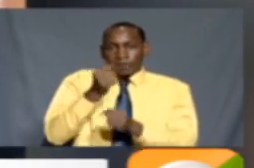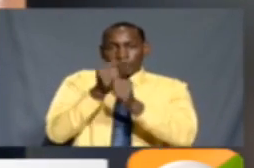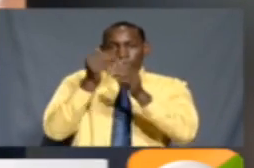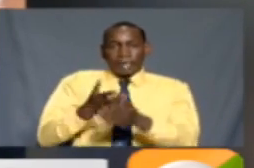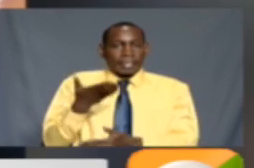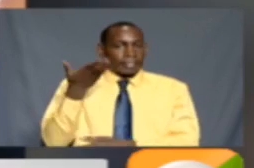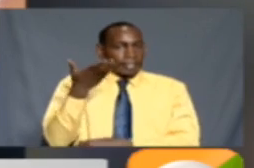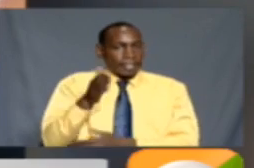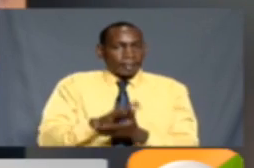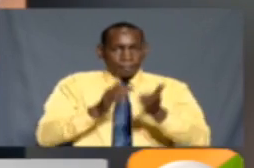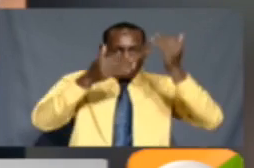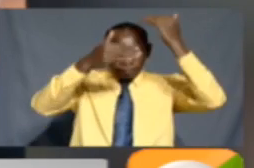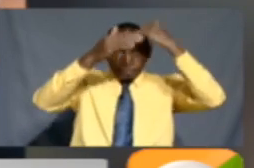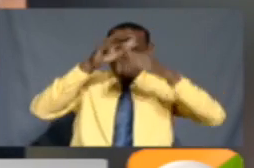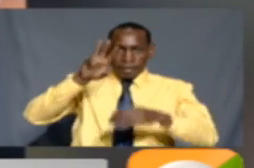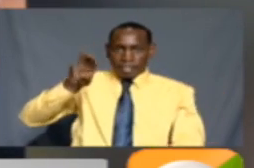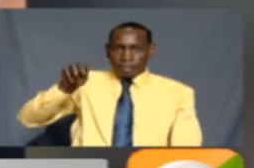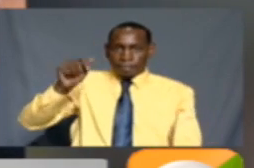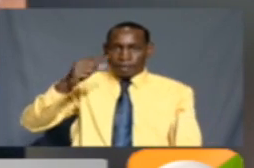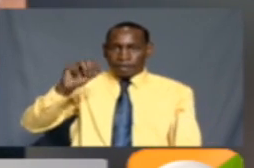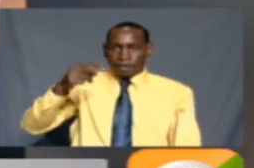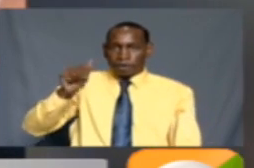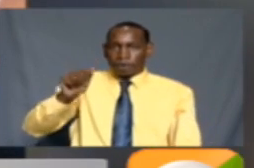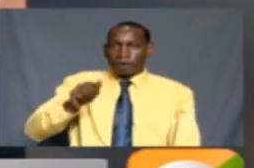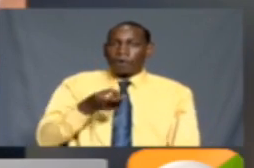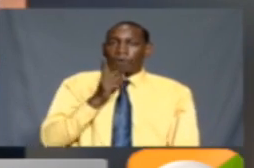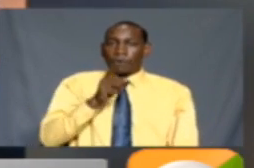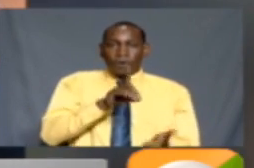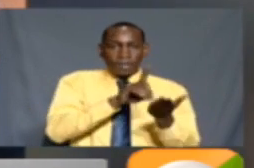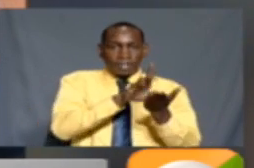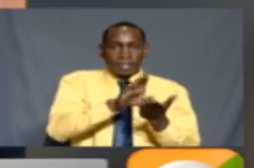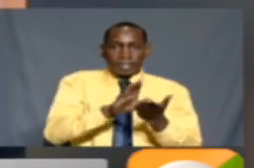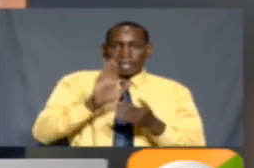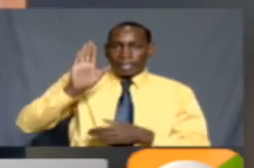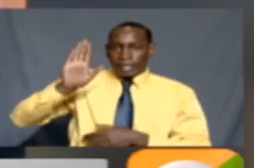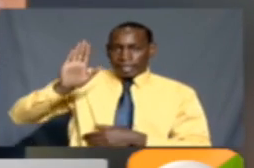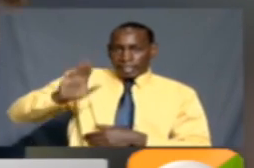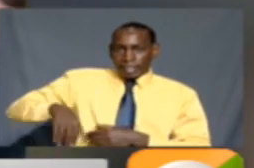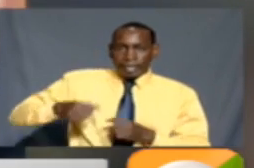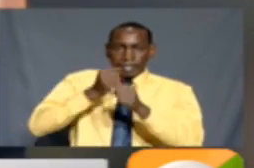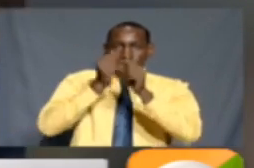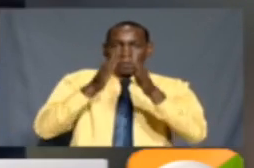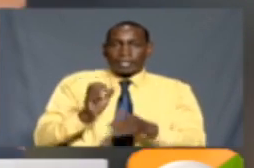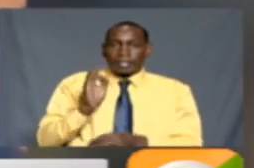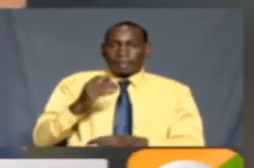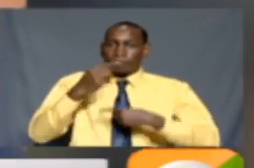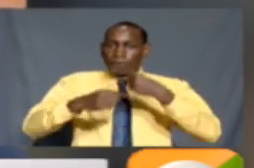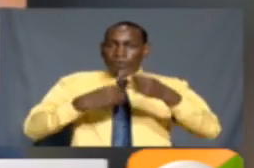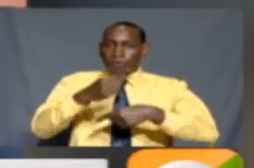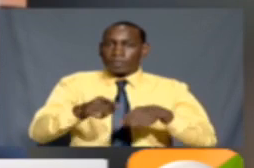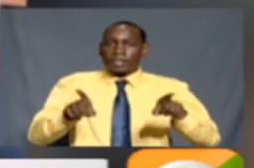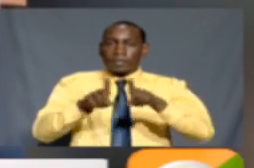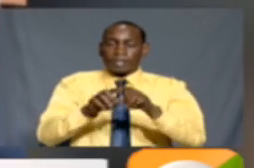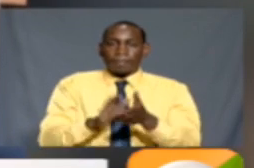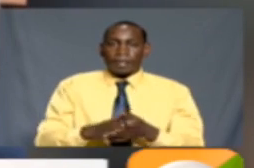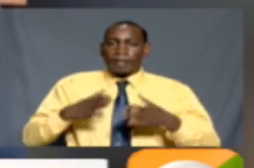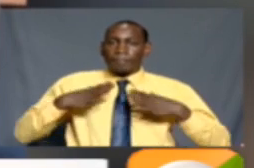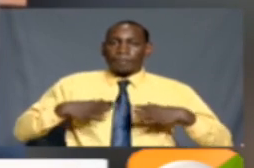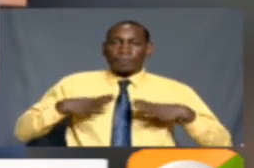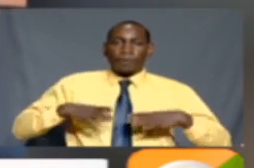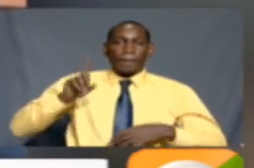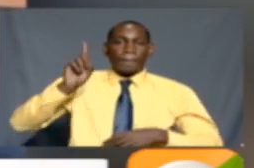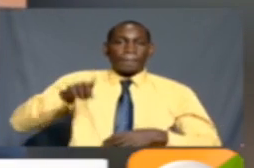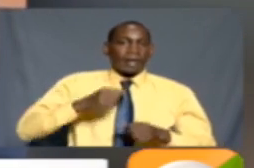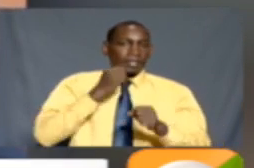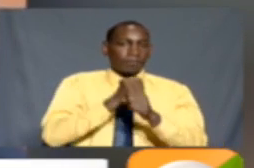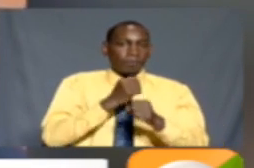present. Professor George Magoha warned he will sack the latecomers if the trend continues. You know, people have to sit up and work.